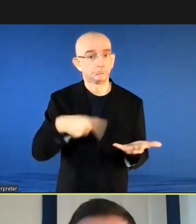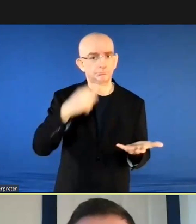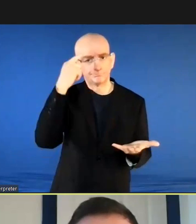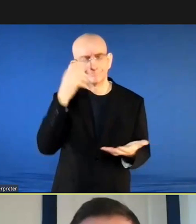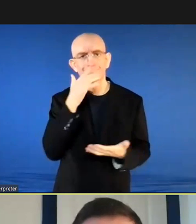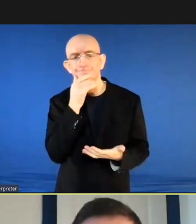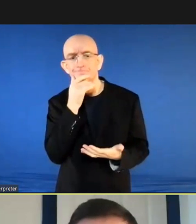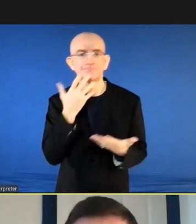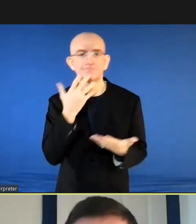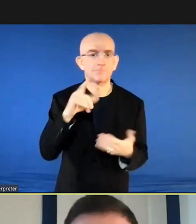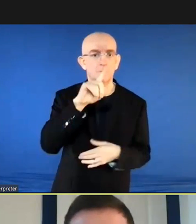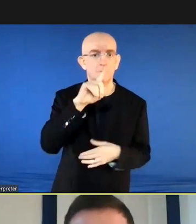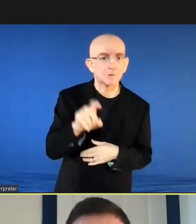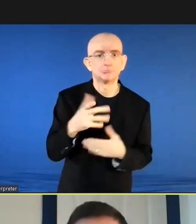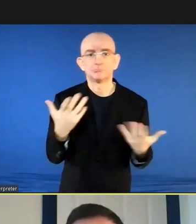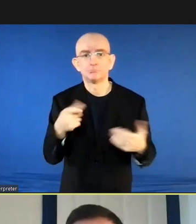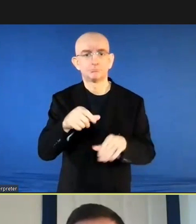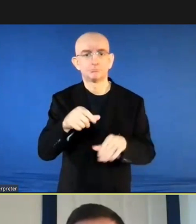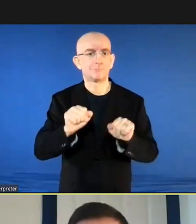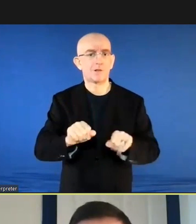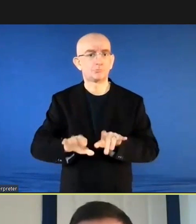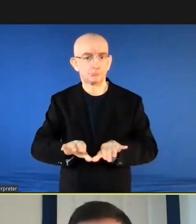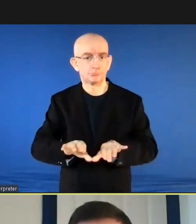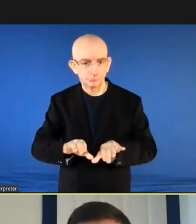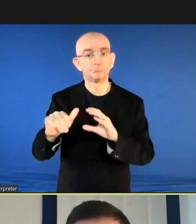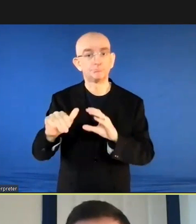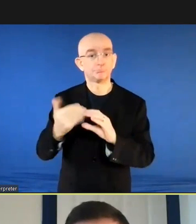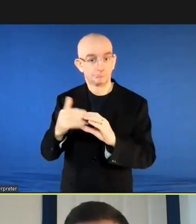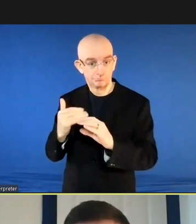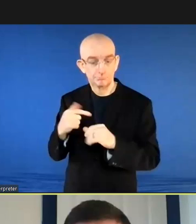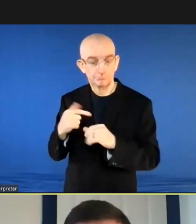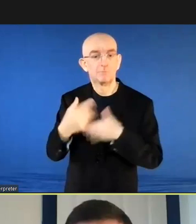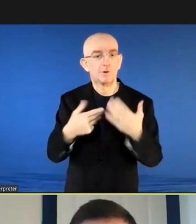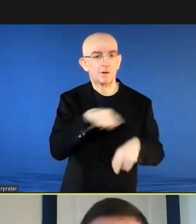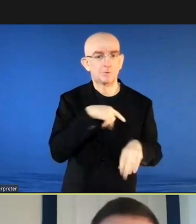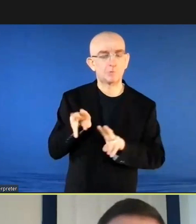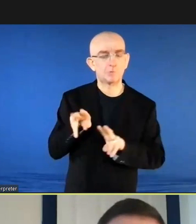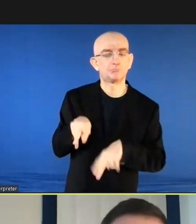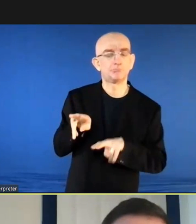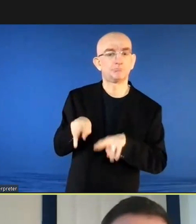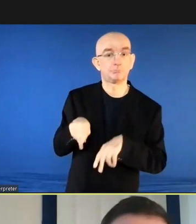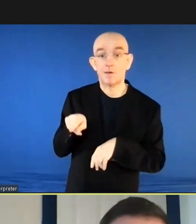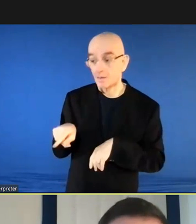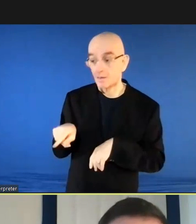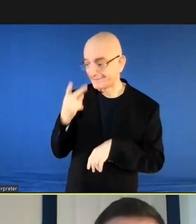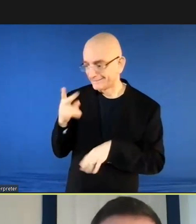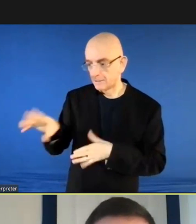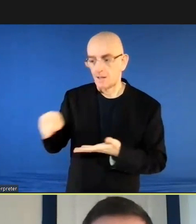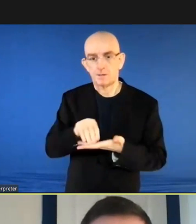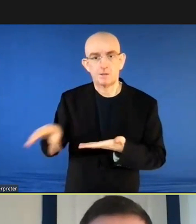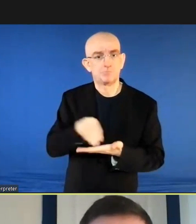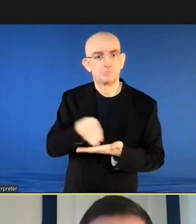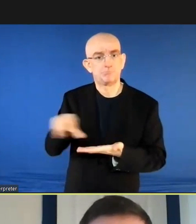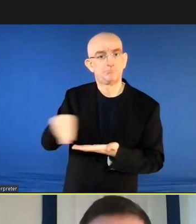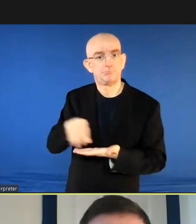there as you think of those questions, and we'll try and get through as many of those as possible. So to formally